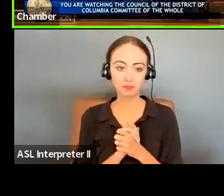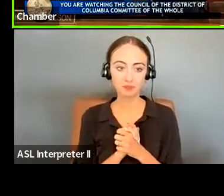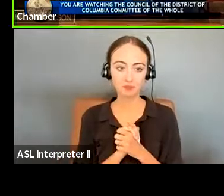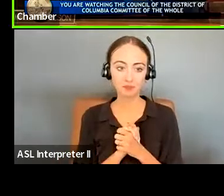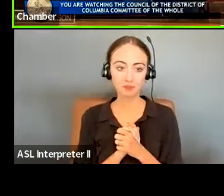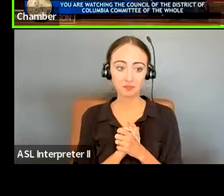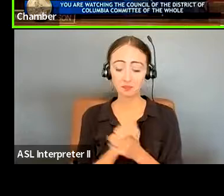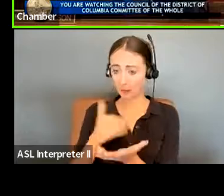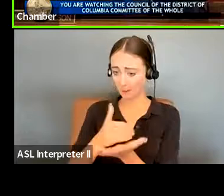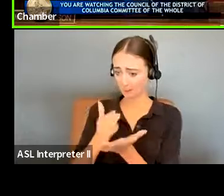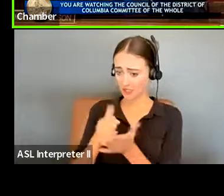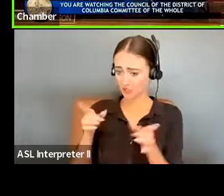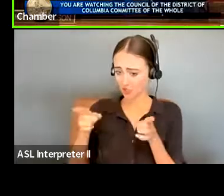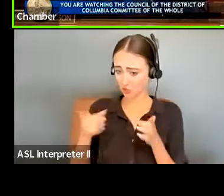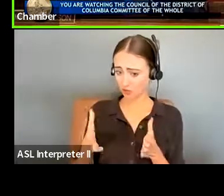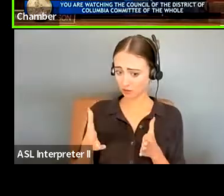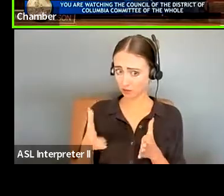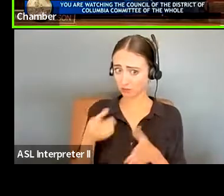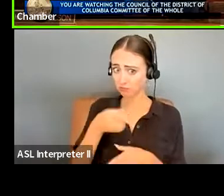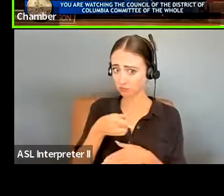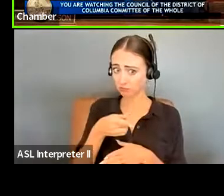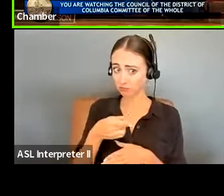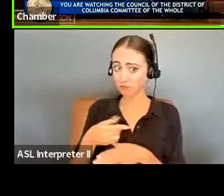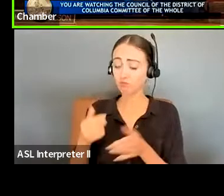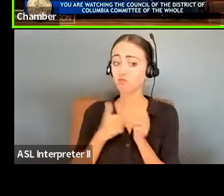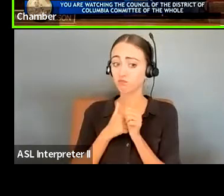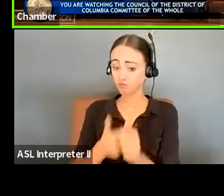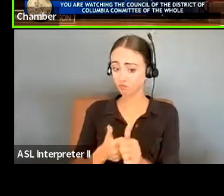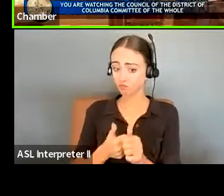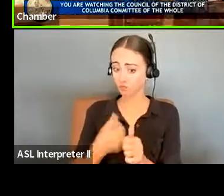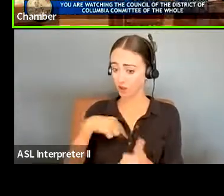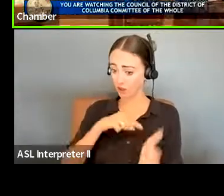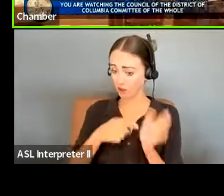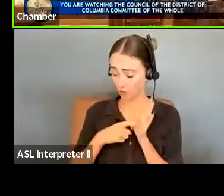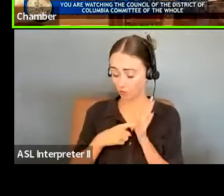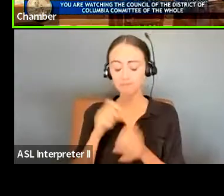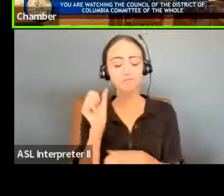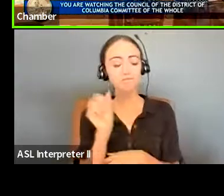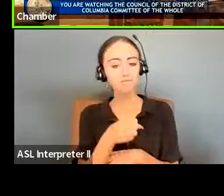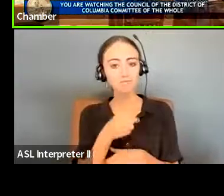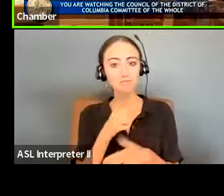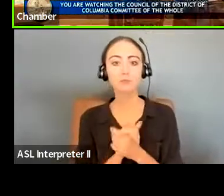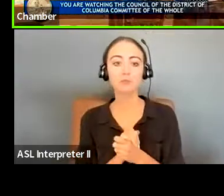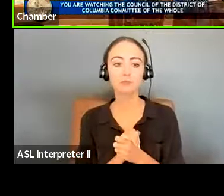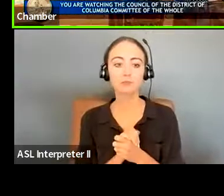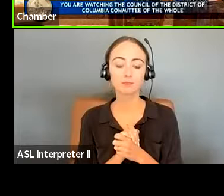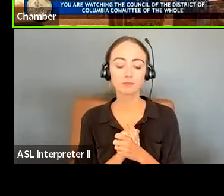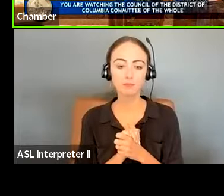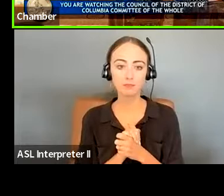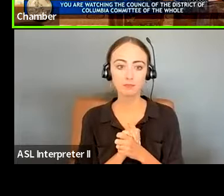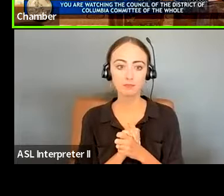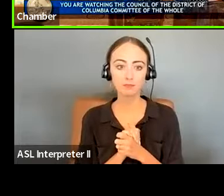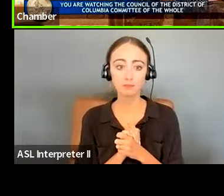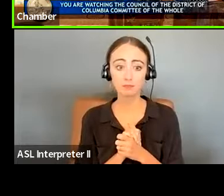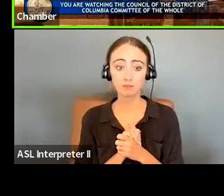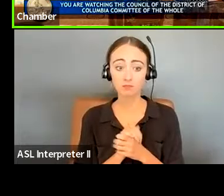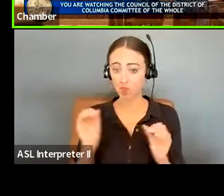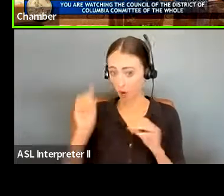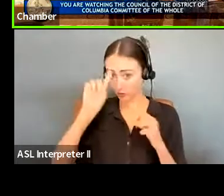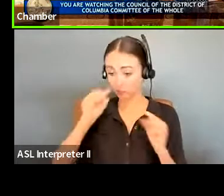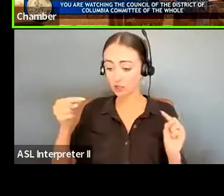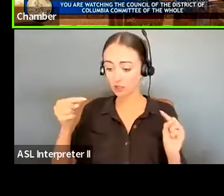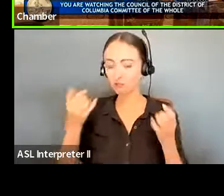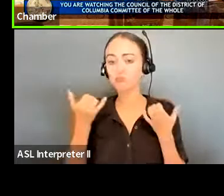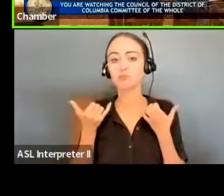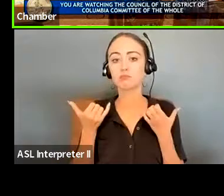Madam Budget Director, does the measure's fiscal impact statement comply with council requirements? Yes, it does. Without objection, this measure will be placed